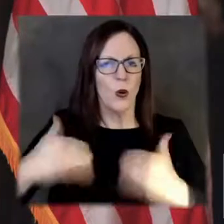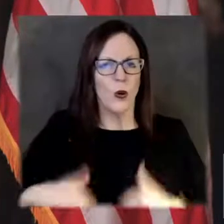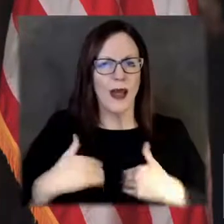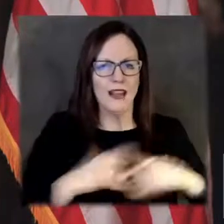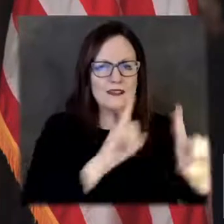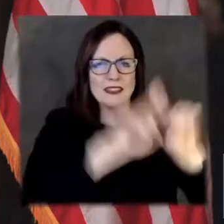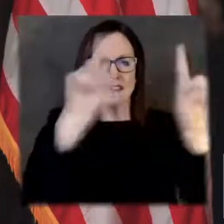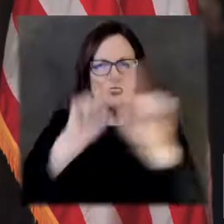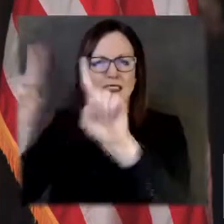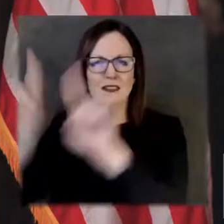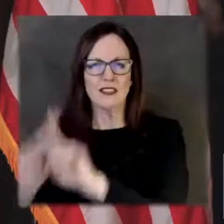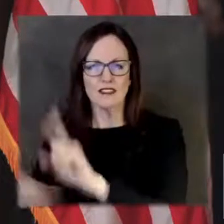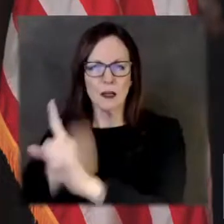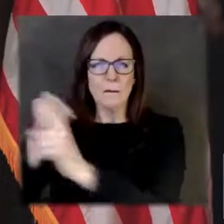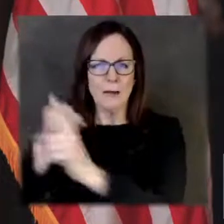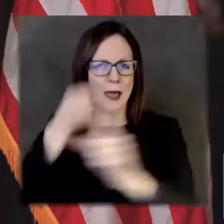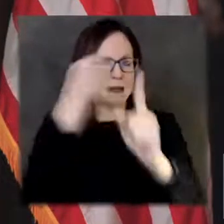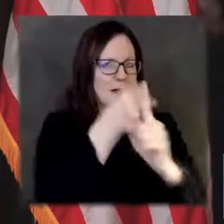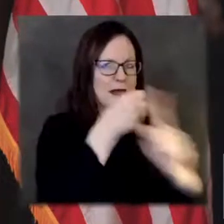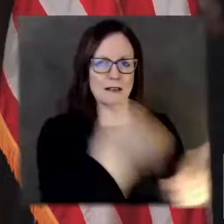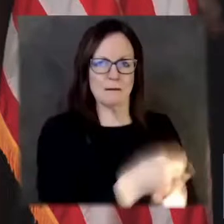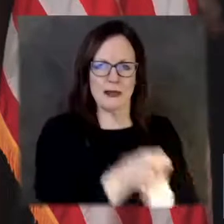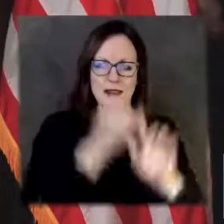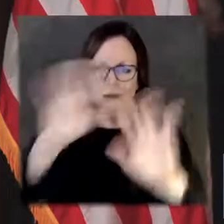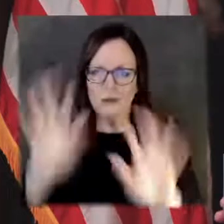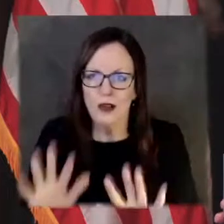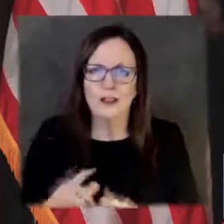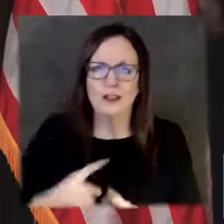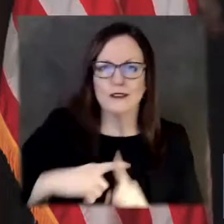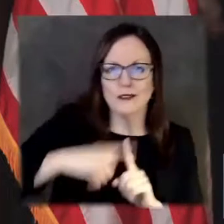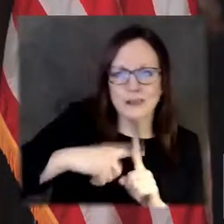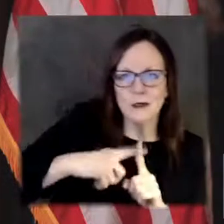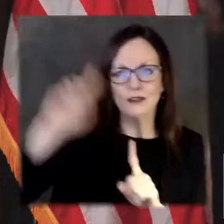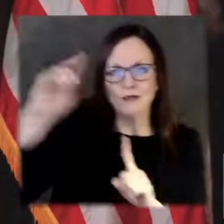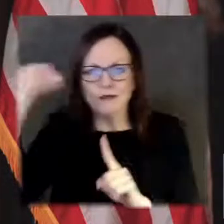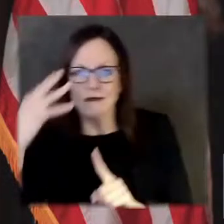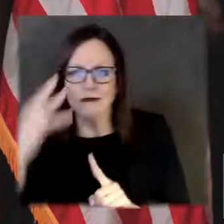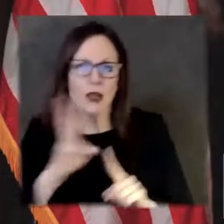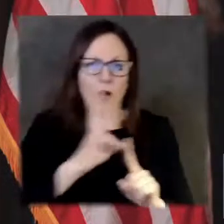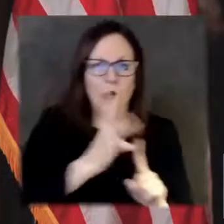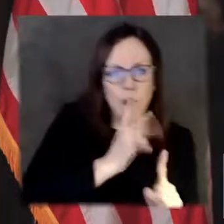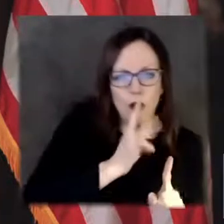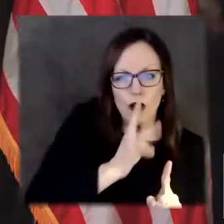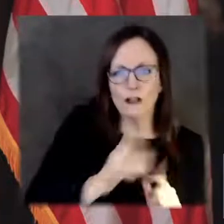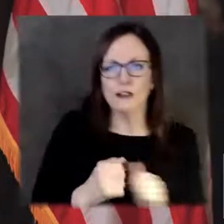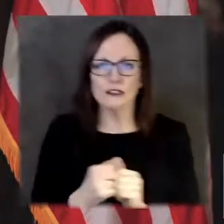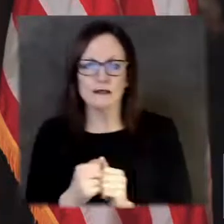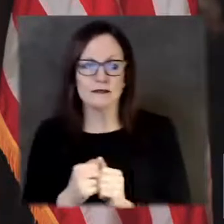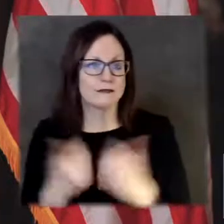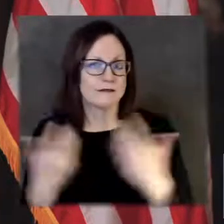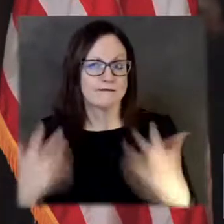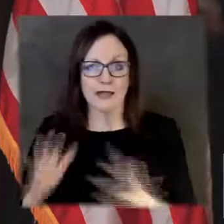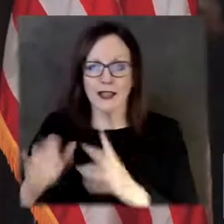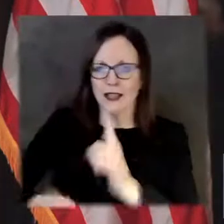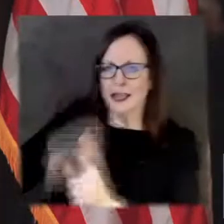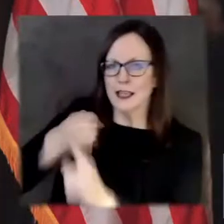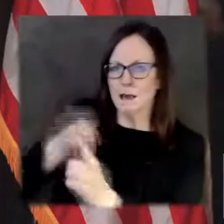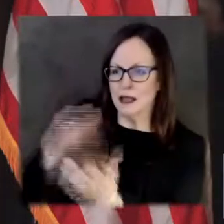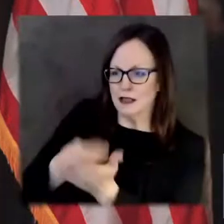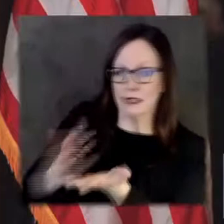effects of climate change. And communities of color, low-income Wisconsinites, and our farmers have been among the